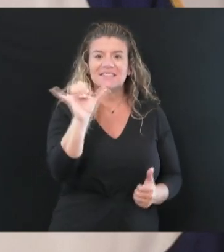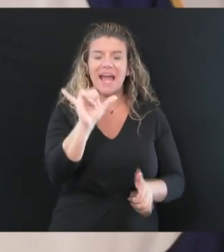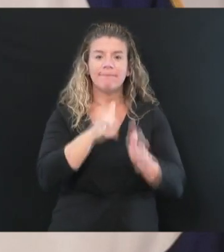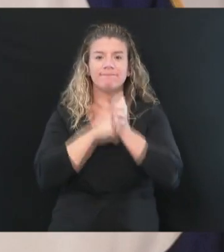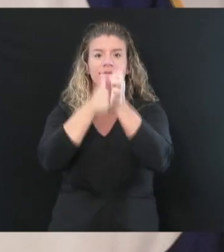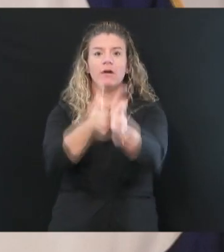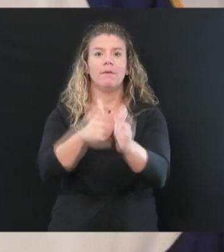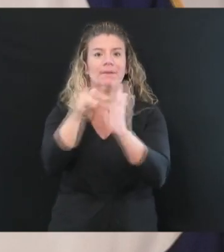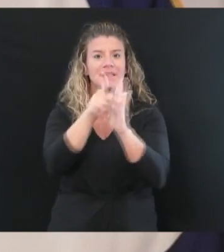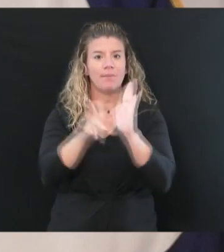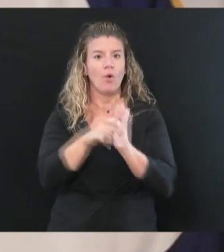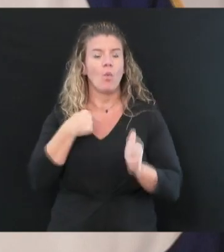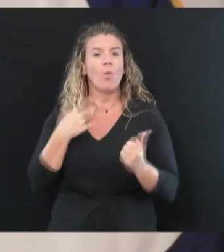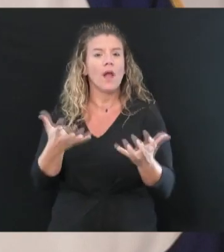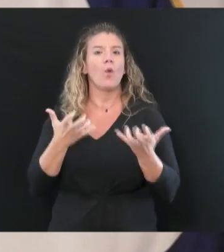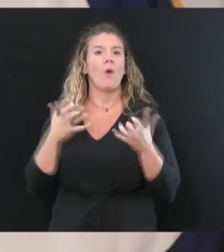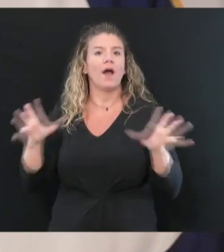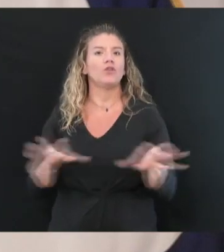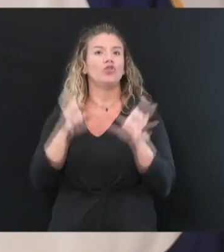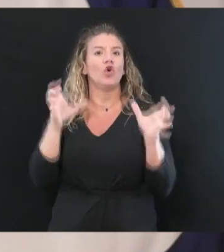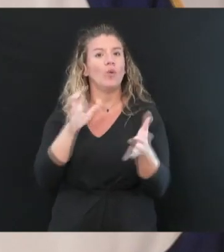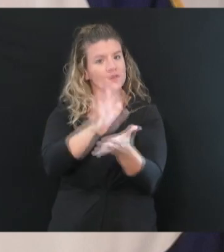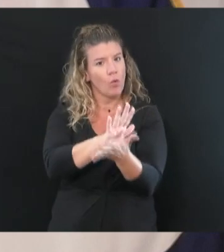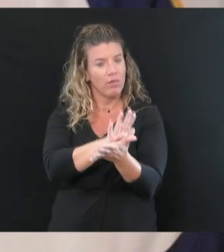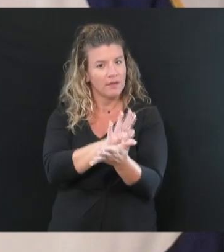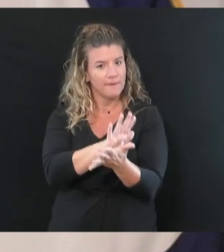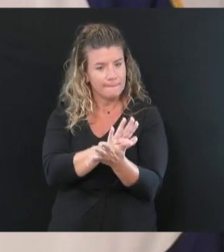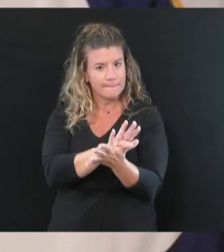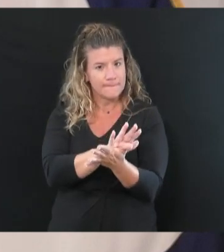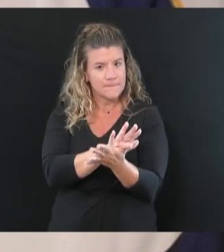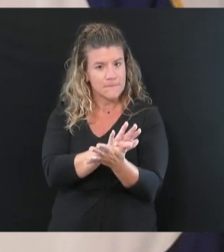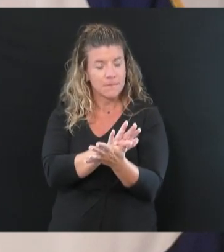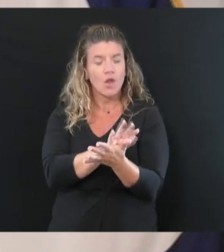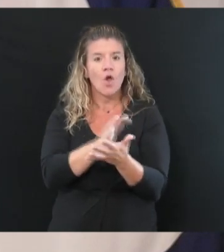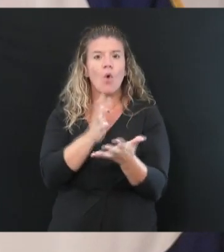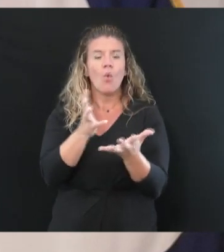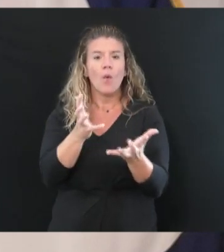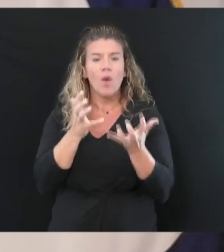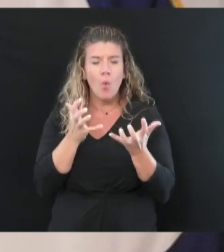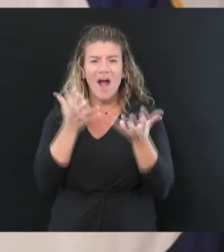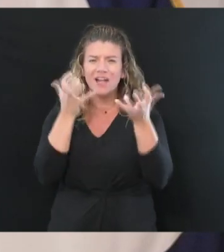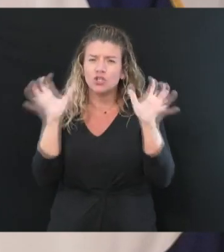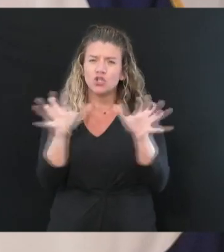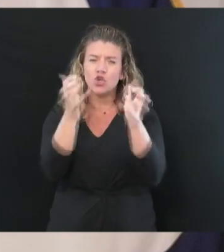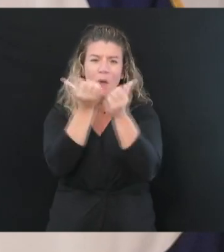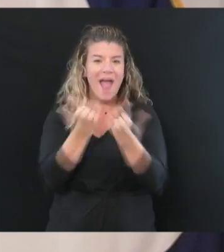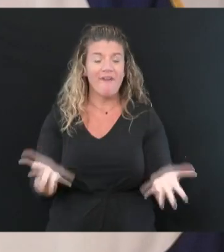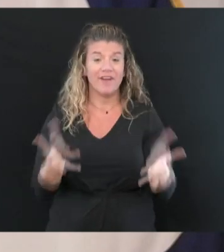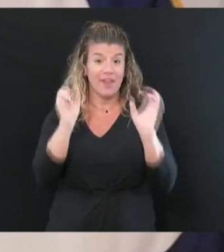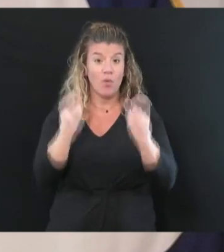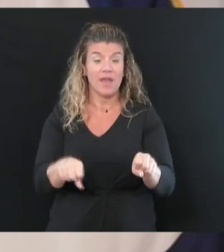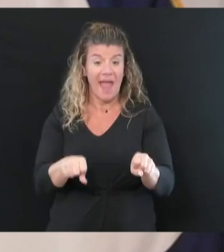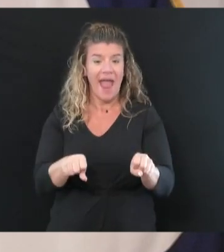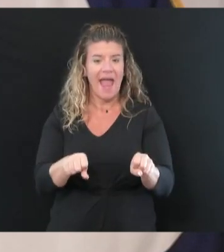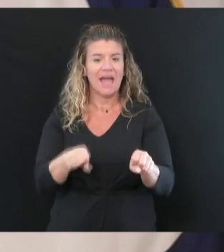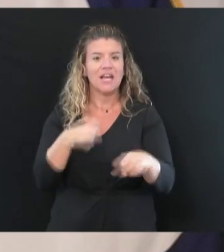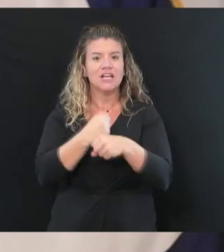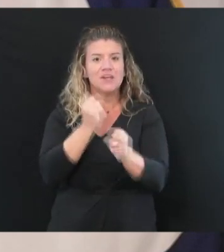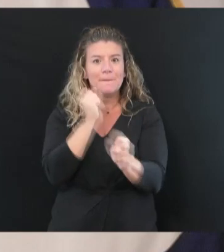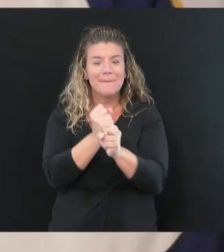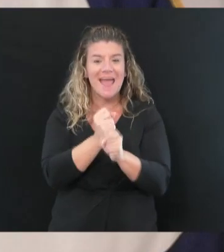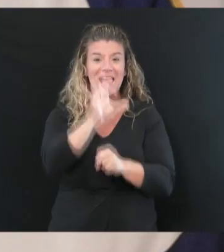we want to do with our schools. We want to try every way we possibly can to make